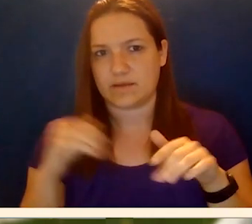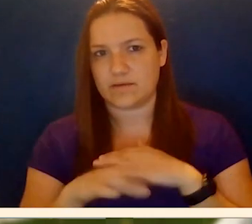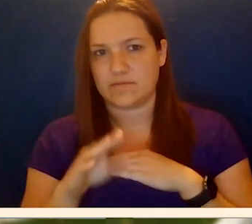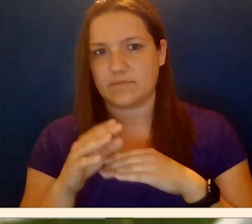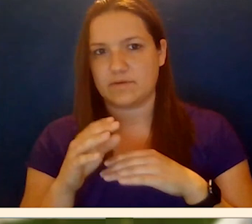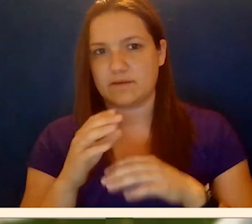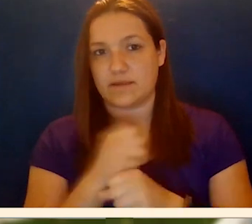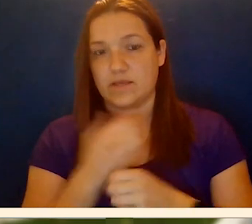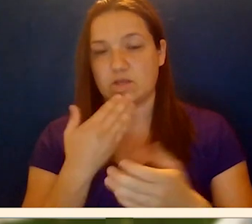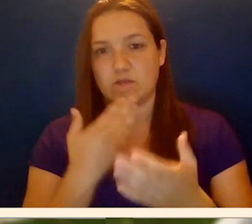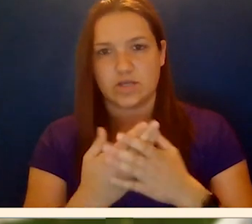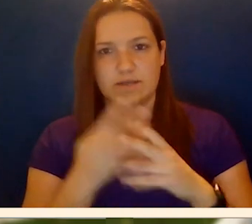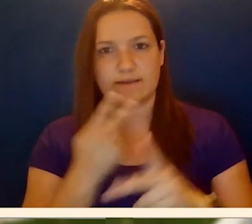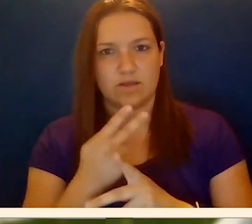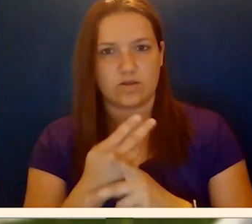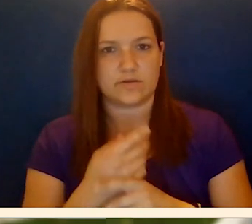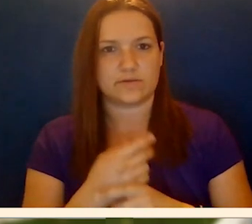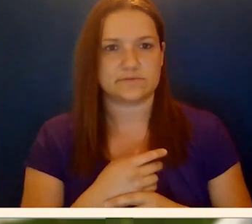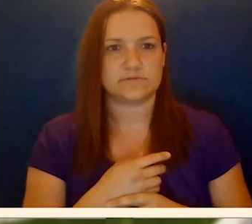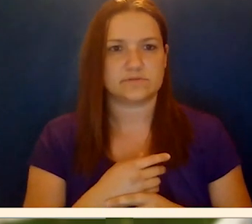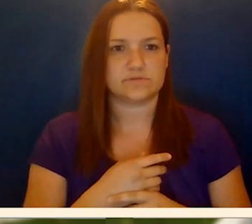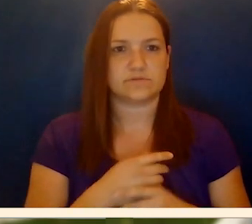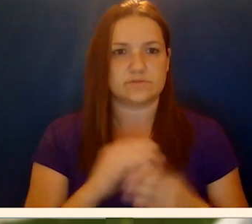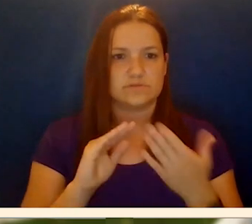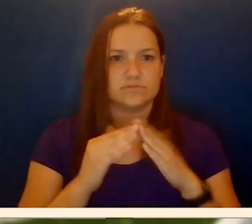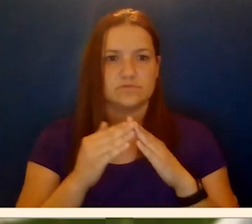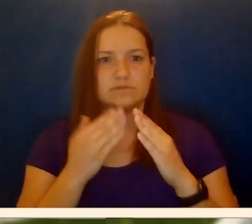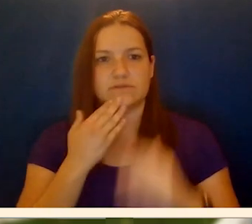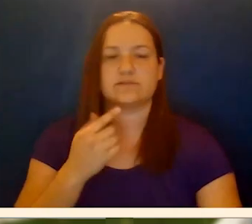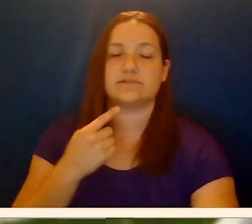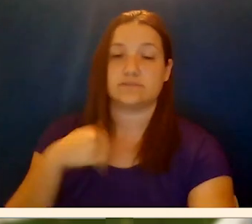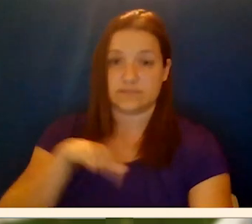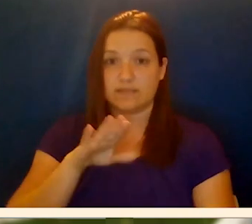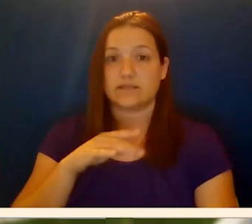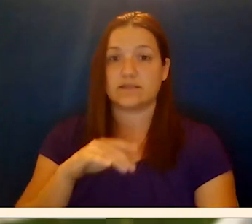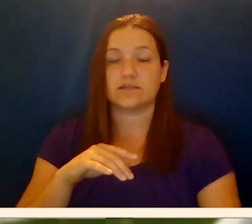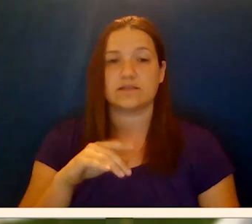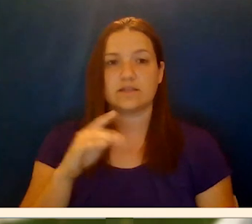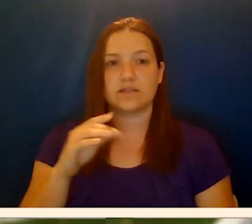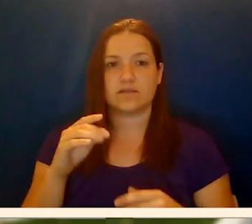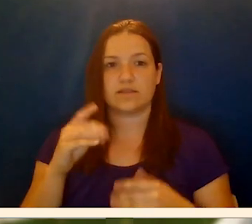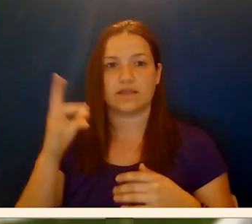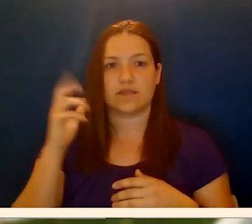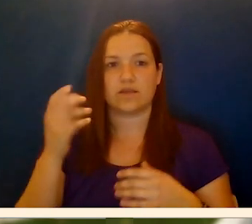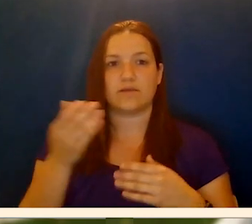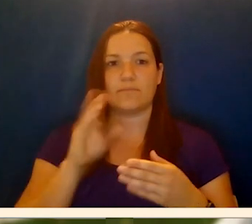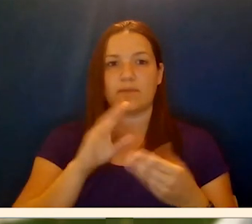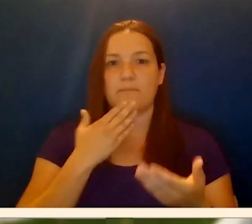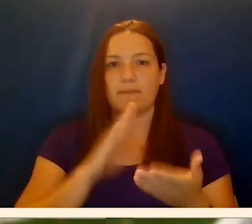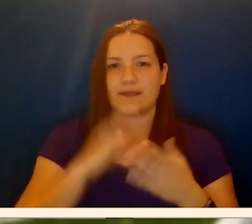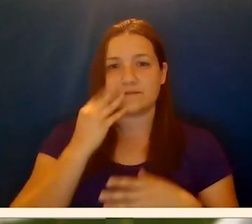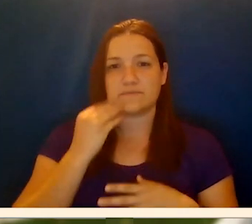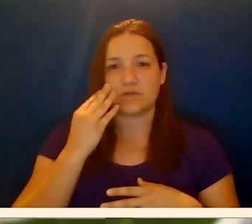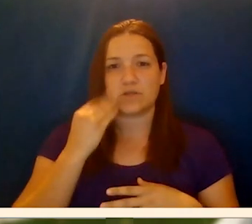world-class care. So. And the community member sent this in, so yet they often hear about bad experiences that lead